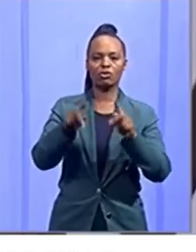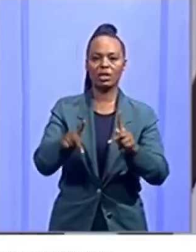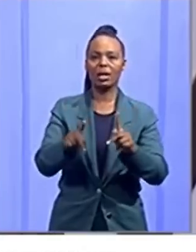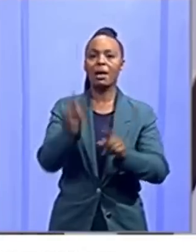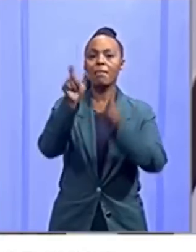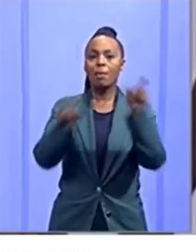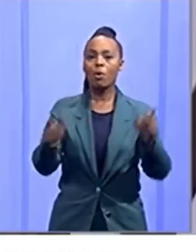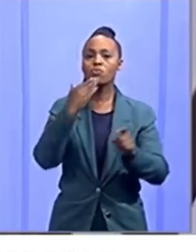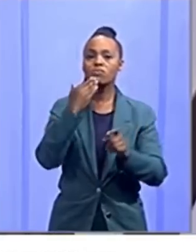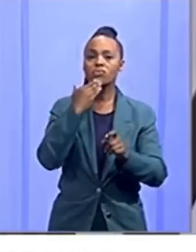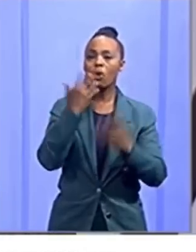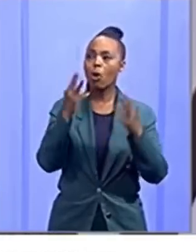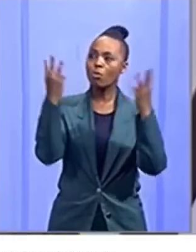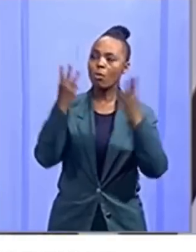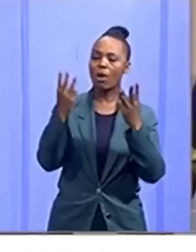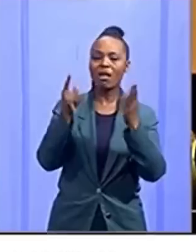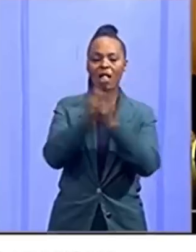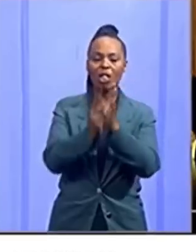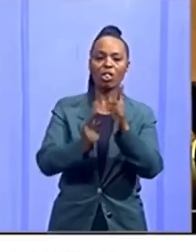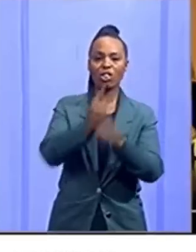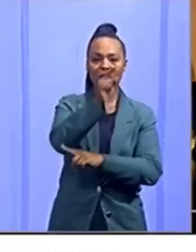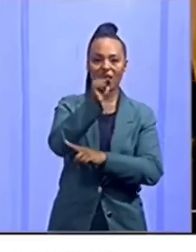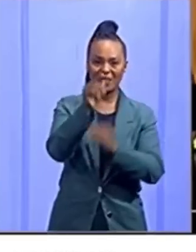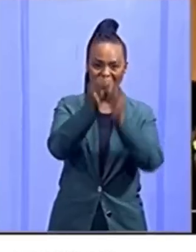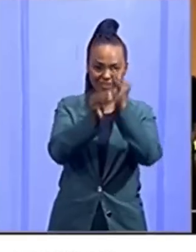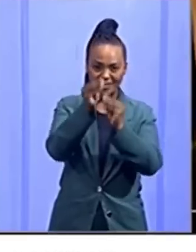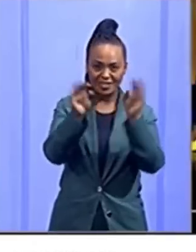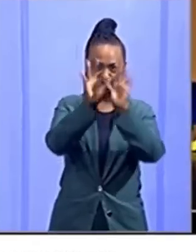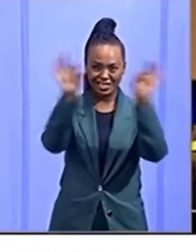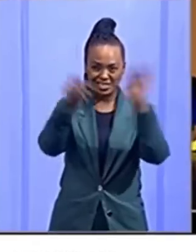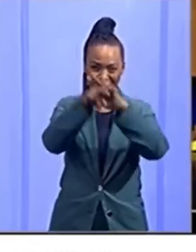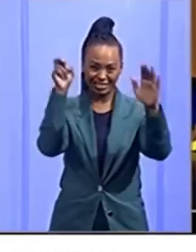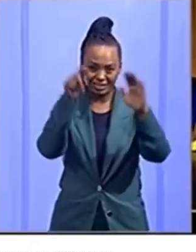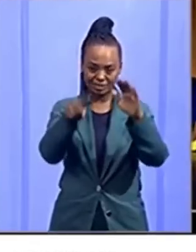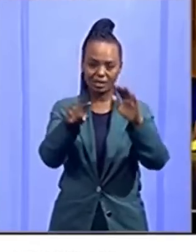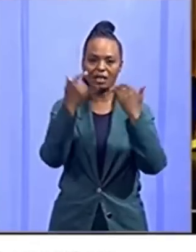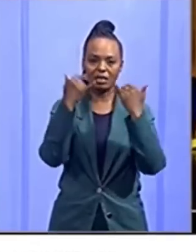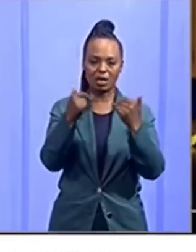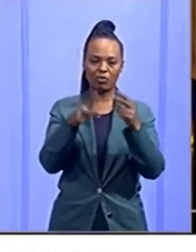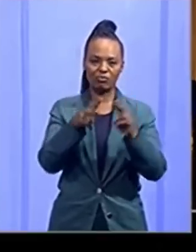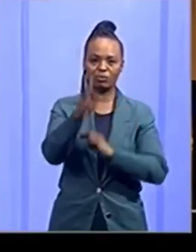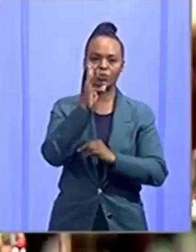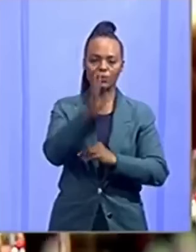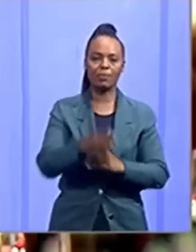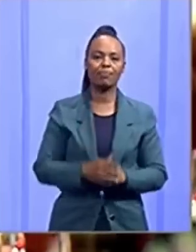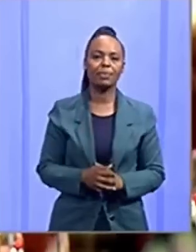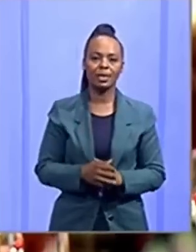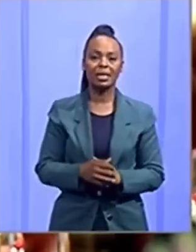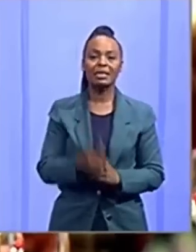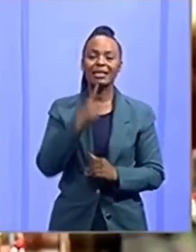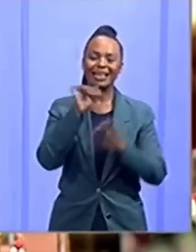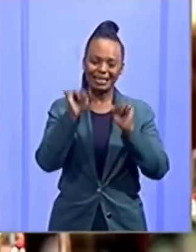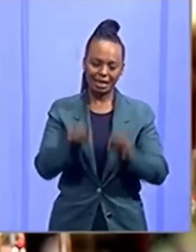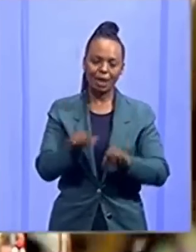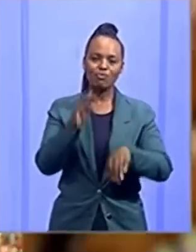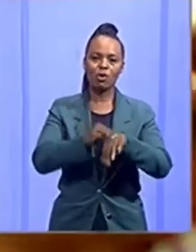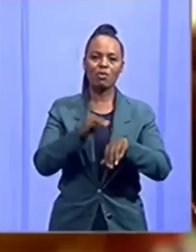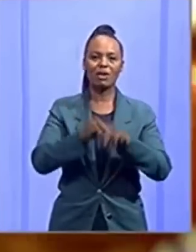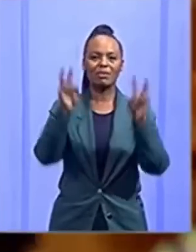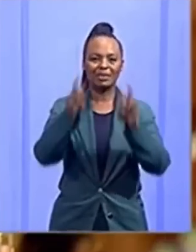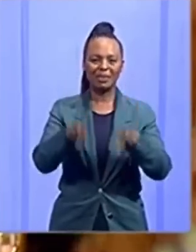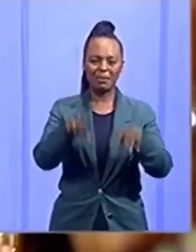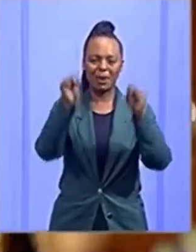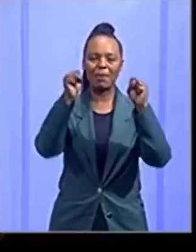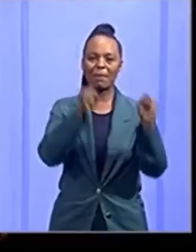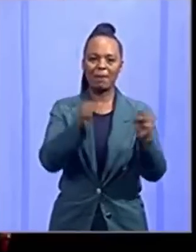also saying we must migrate to prepaid. Bana le seabe ba dumela gore bothata jwa motlakase santse le kgwetlho e kgolo e le baneng baagi ga